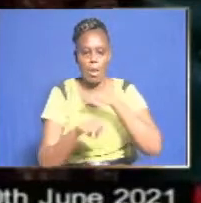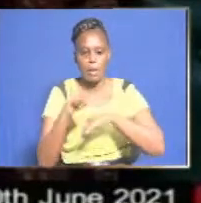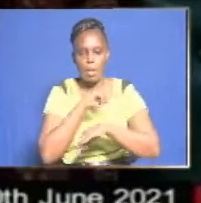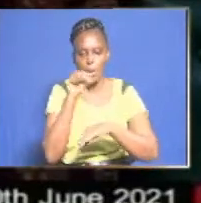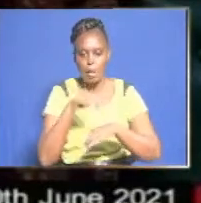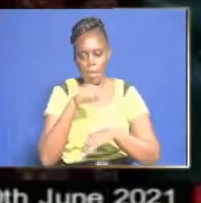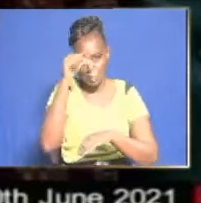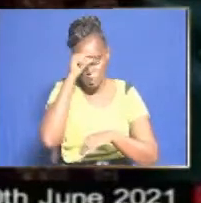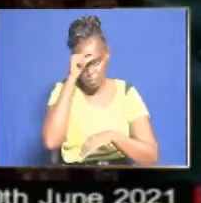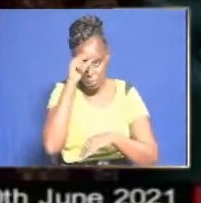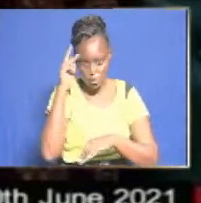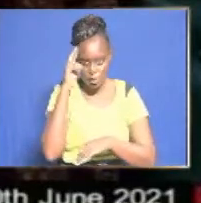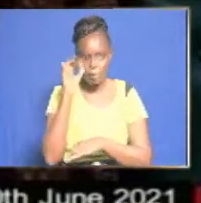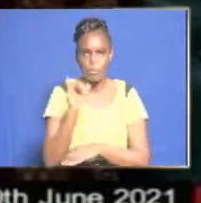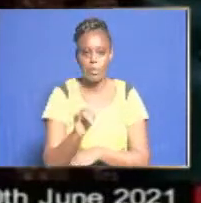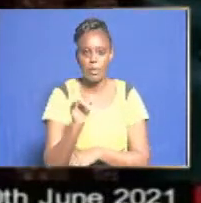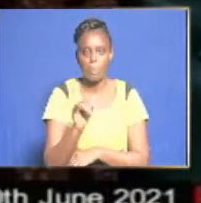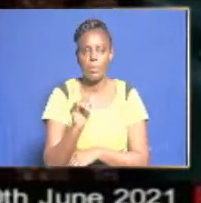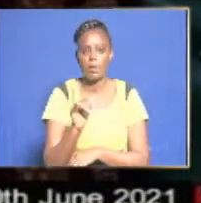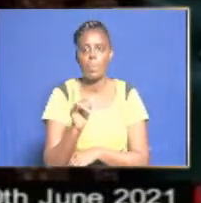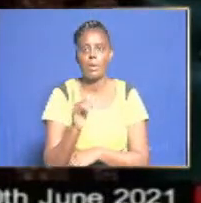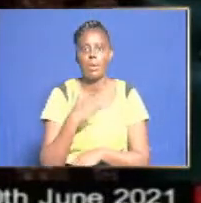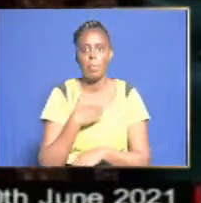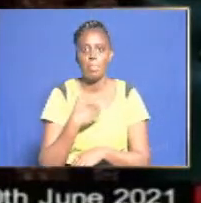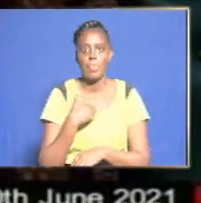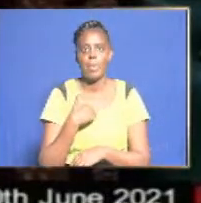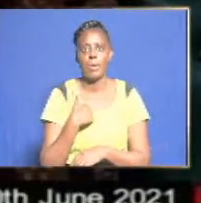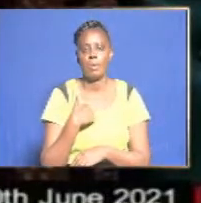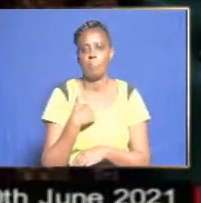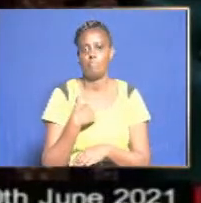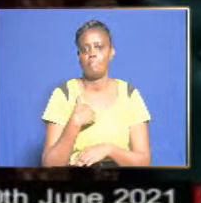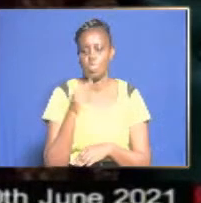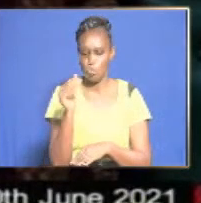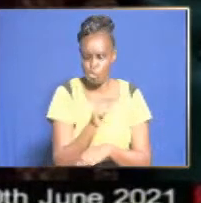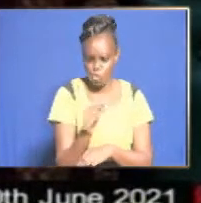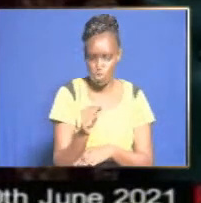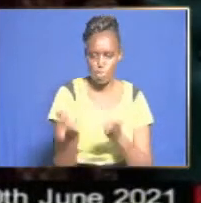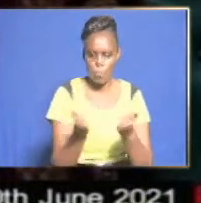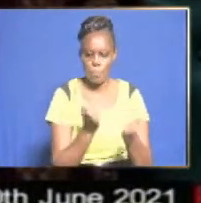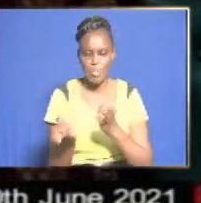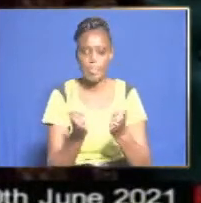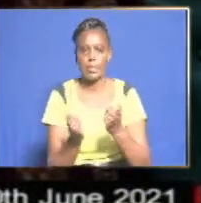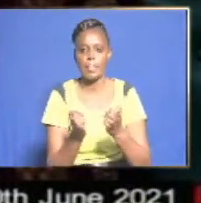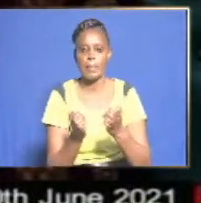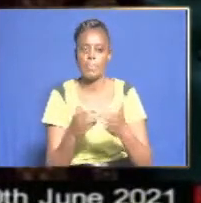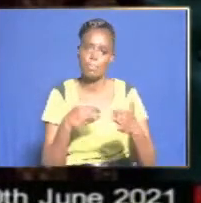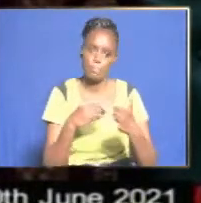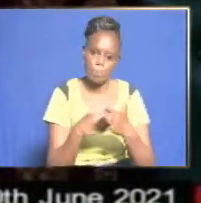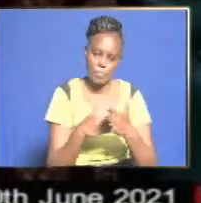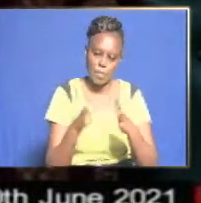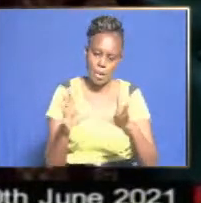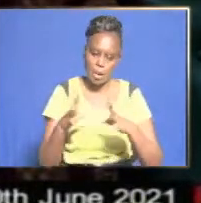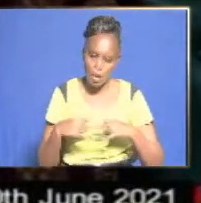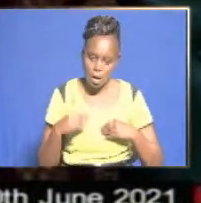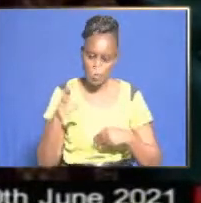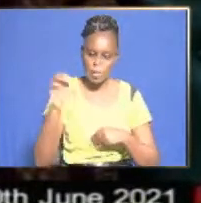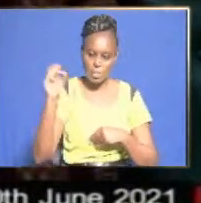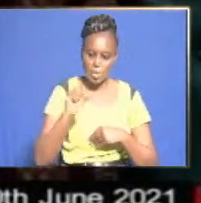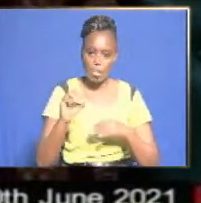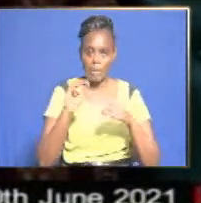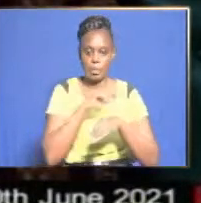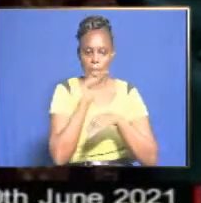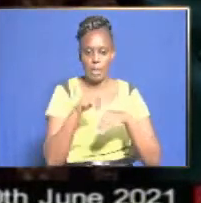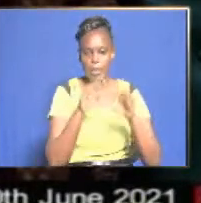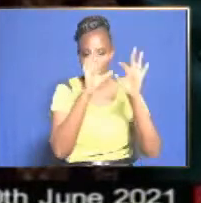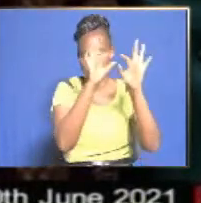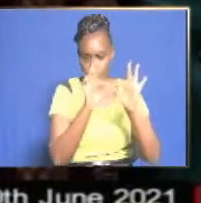For this reason, I will shortly be interrupting business of the House to allow the Cabinet Secretary for the National Treasury